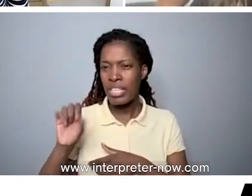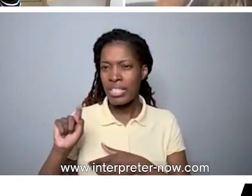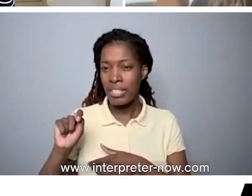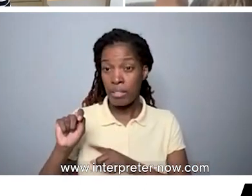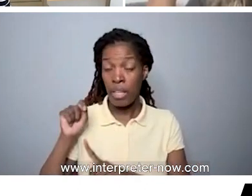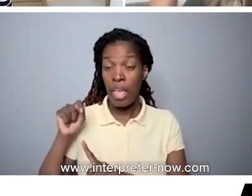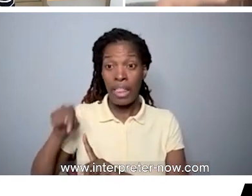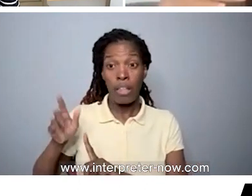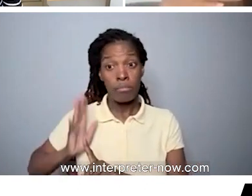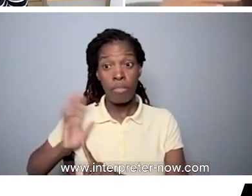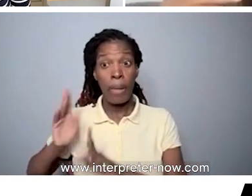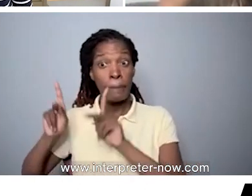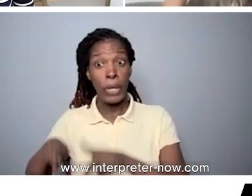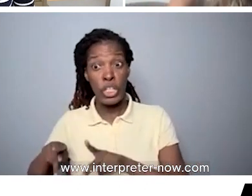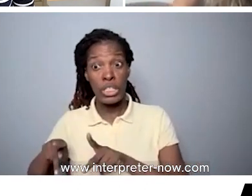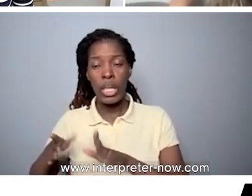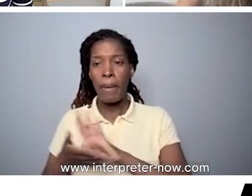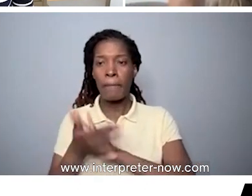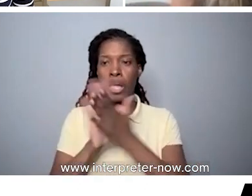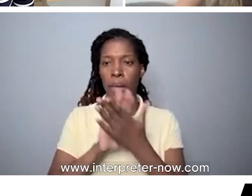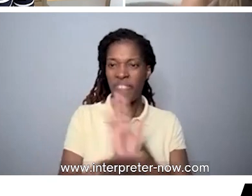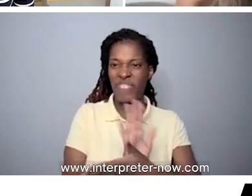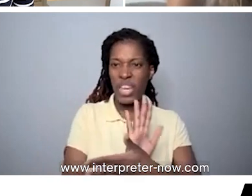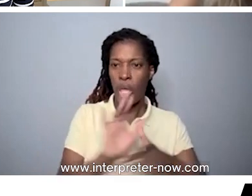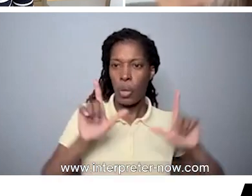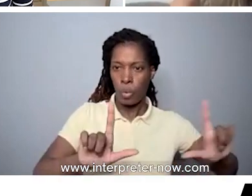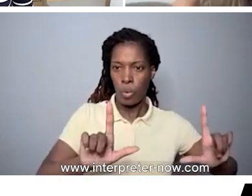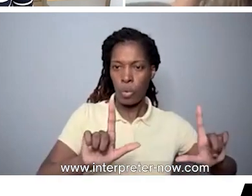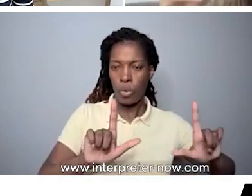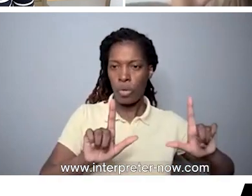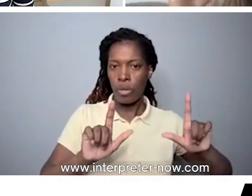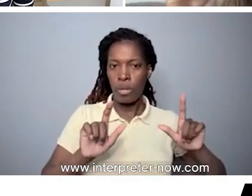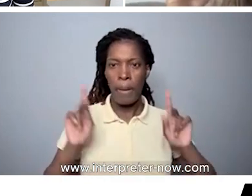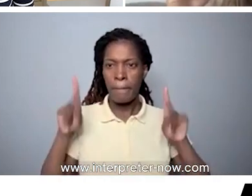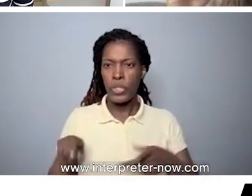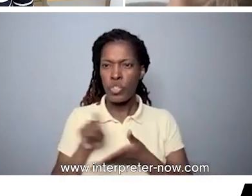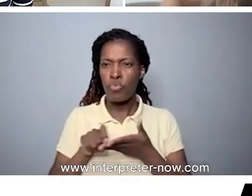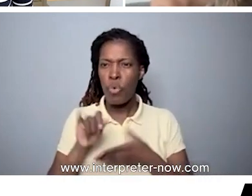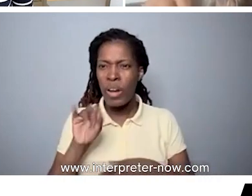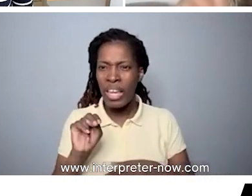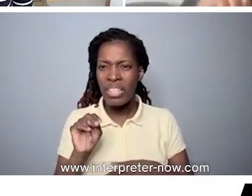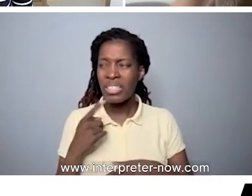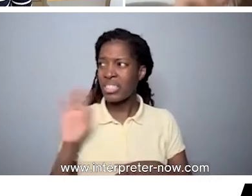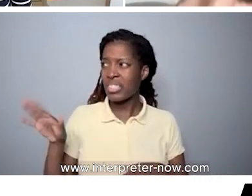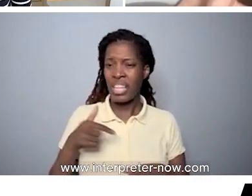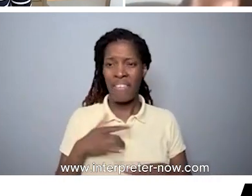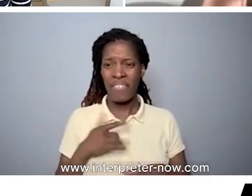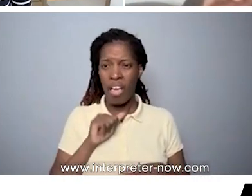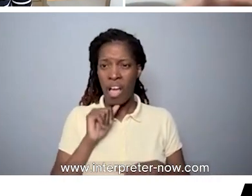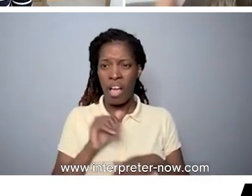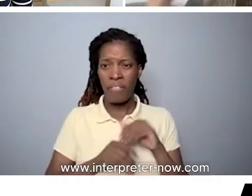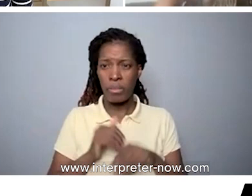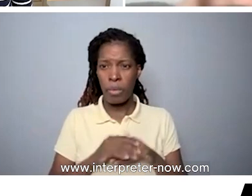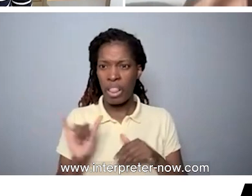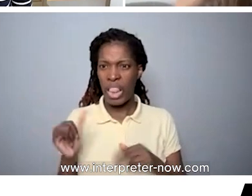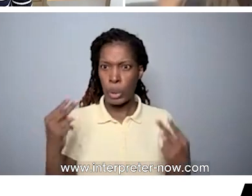video monitor. And somebody wrote in, was like, it's making me feel uncomfortable, like I'm under surveillance, right? So it's just all of these, like when you